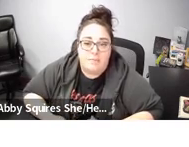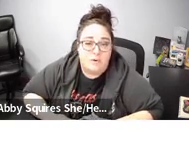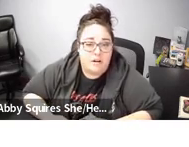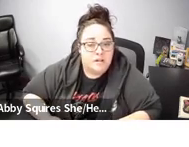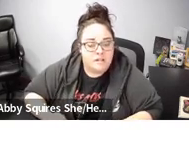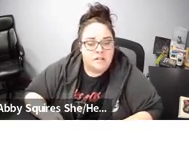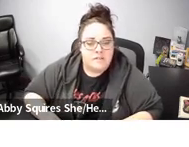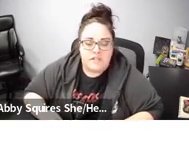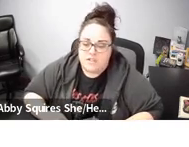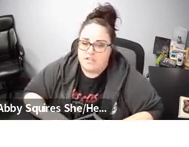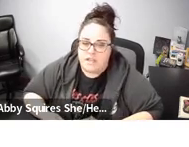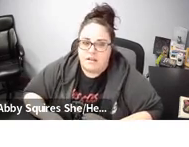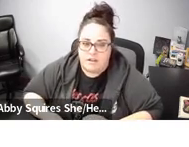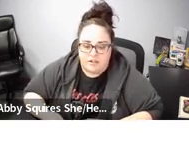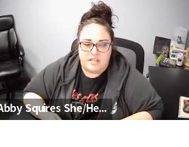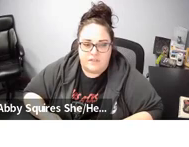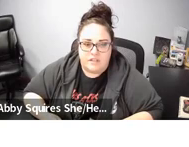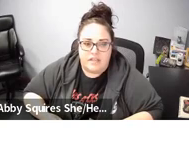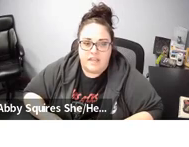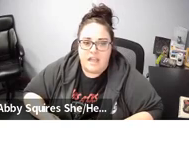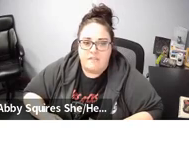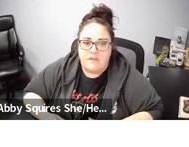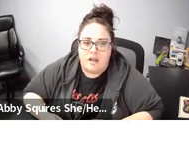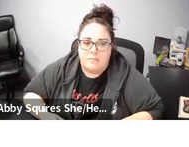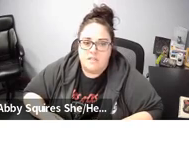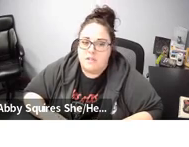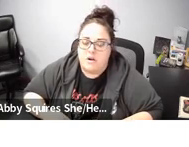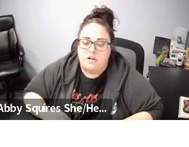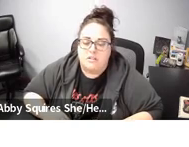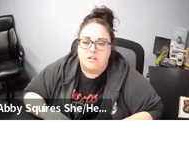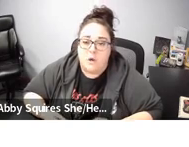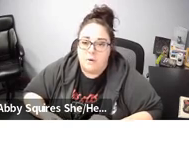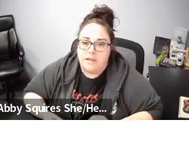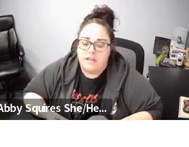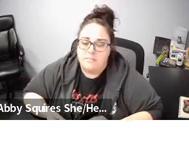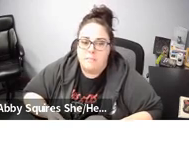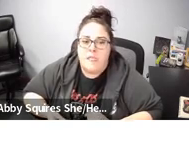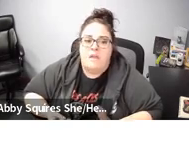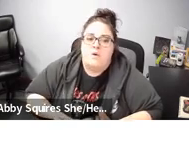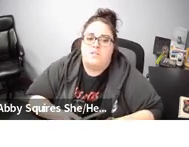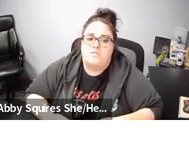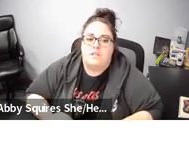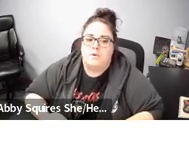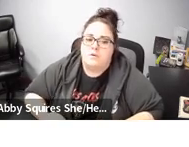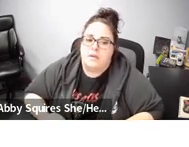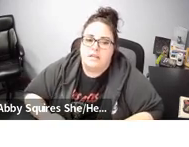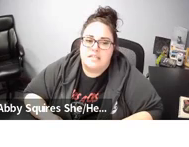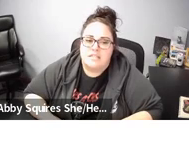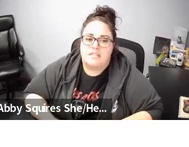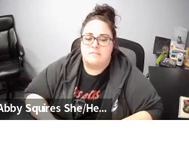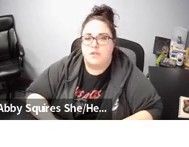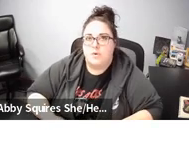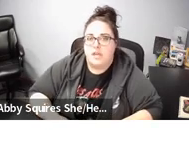a lot more features than others, I feel like. They have something called Copilot, which is really cool